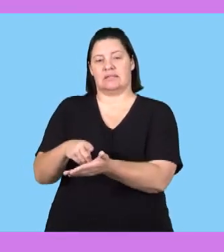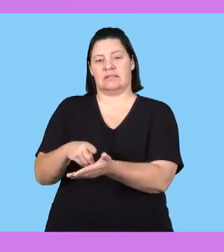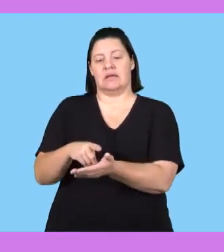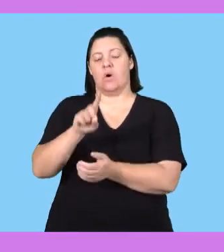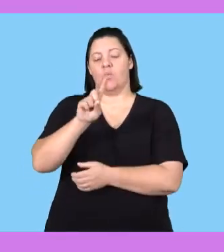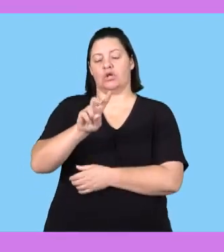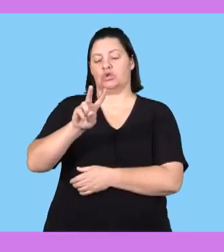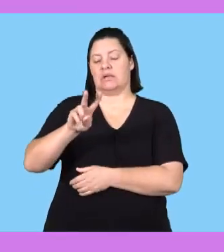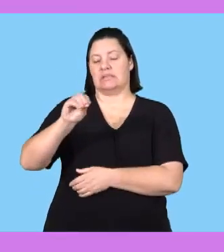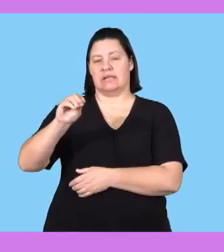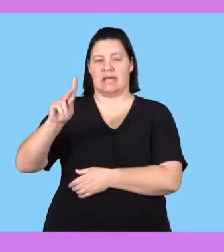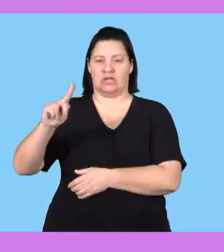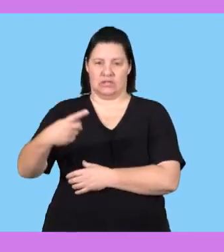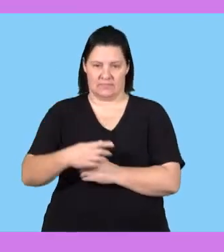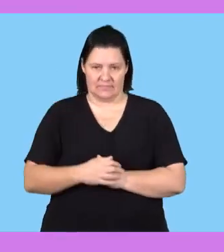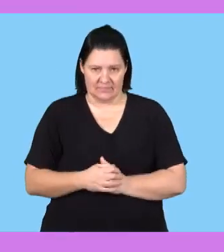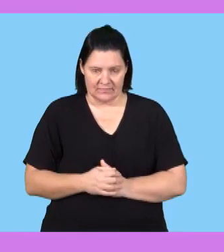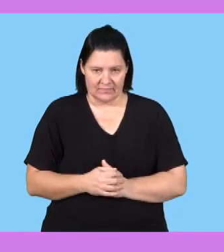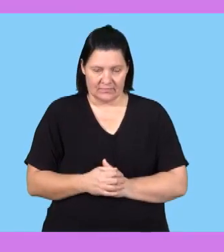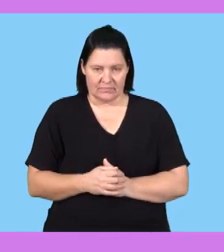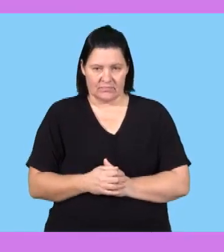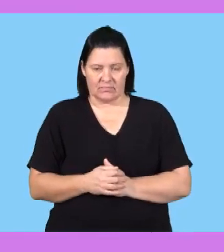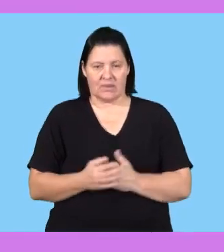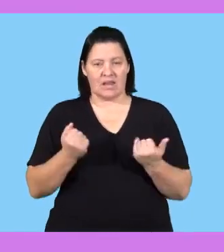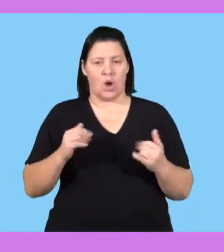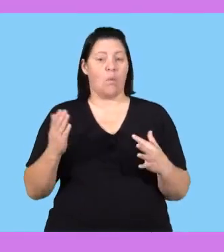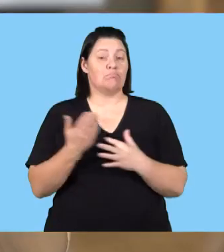donate 120